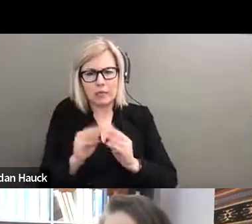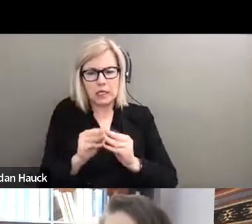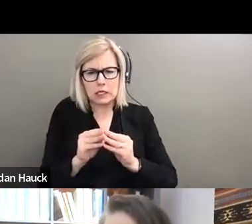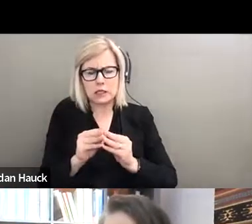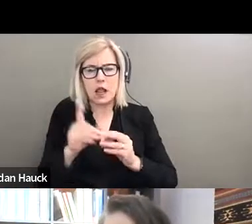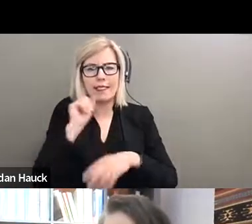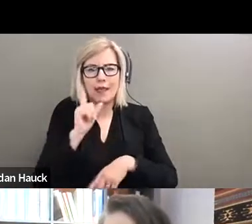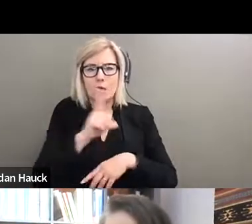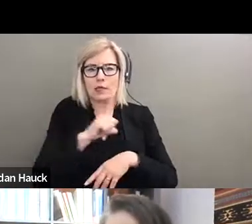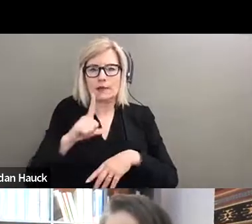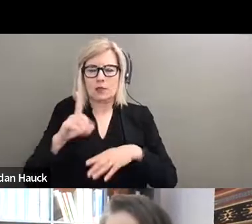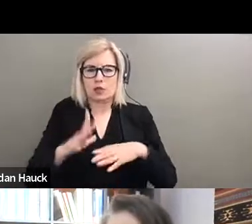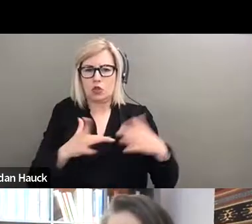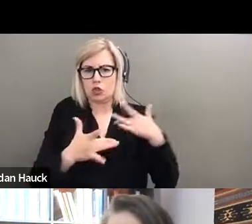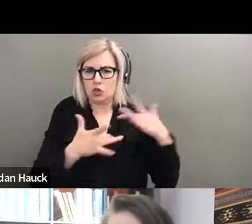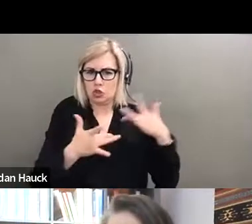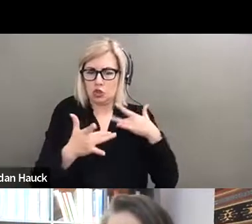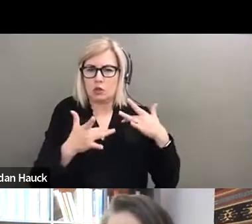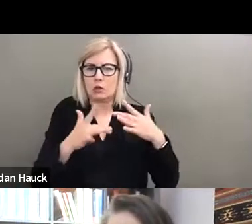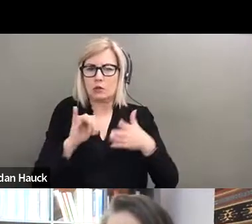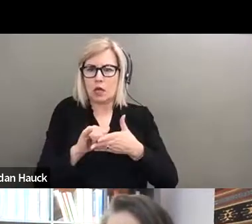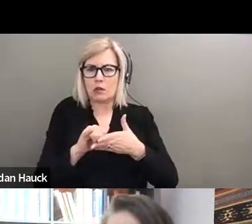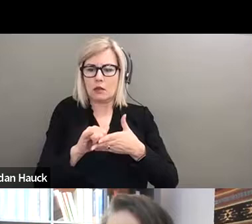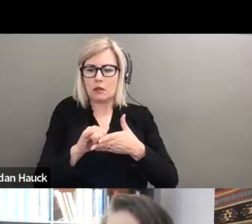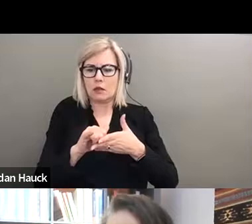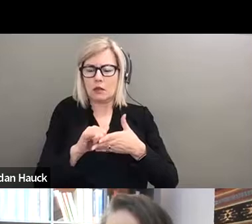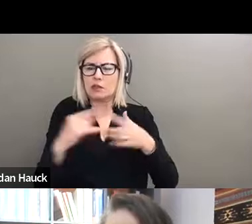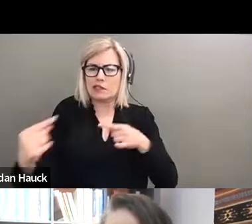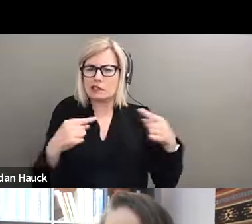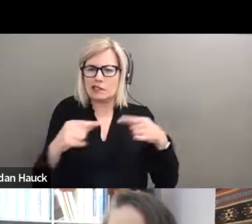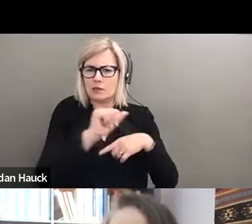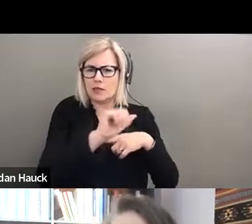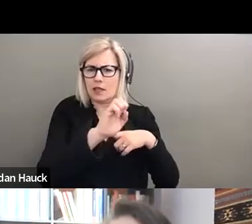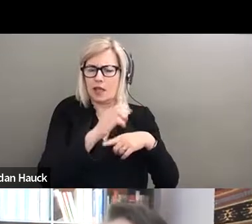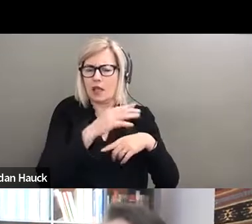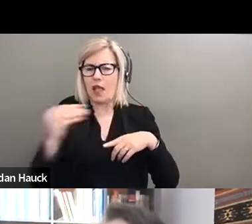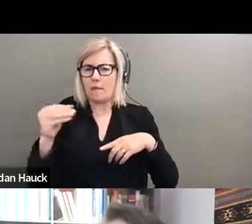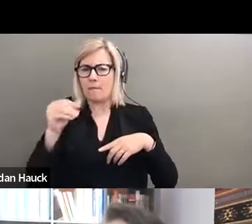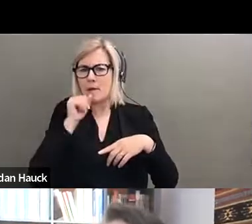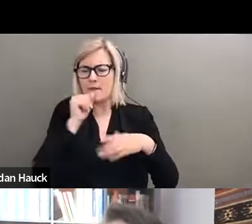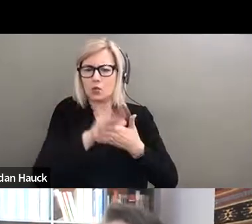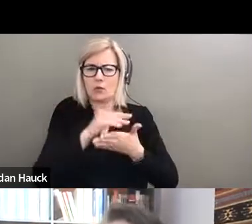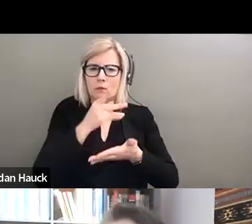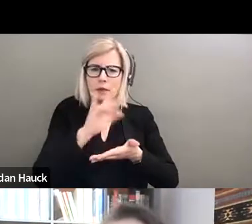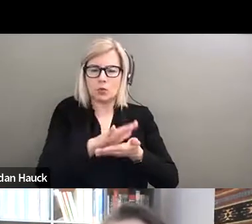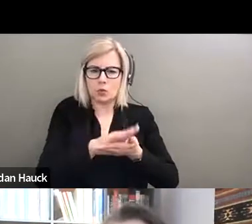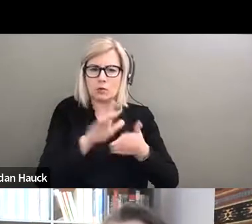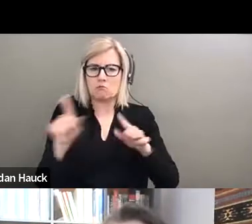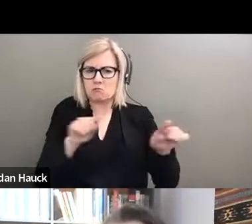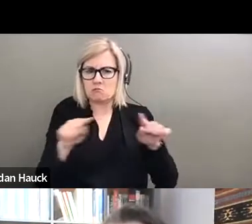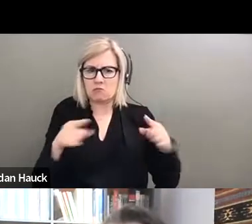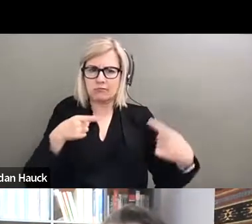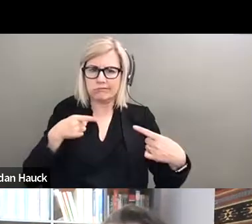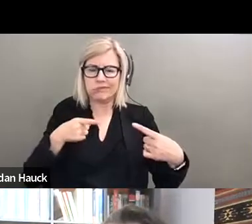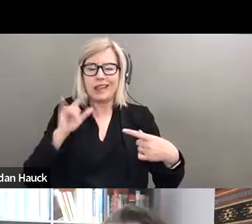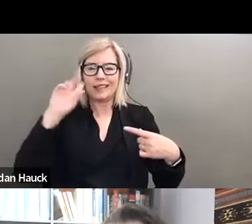what the legislators are concerned is that there is some strife there between the AA and maybe private schools and public schools. And I know that's kind of a